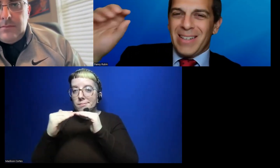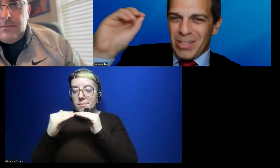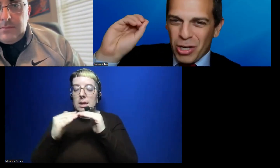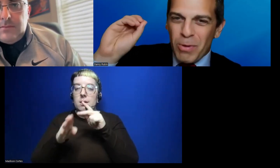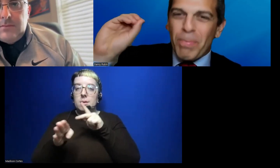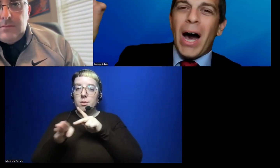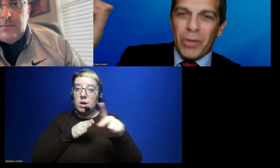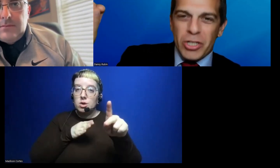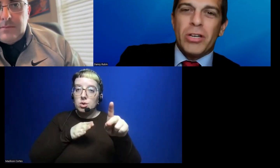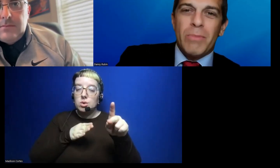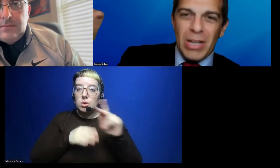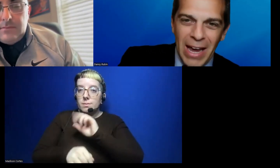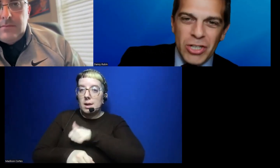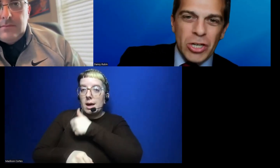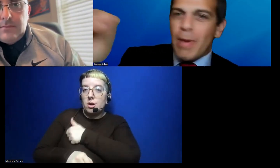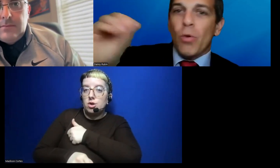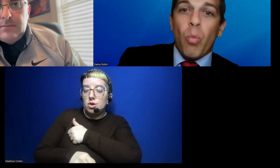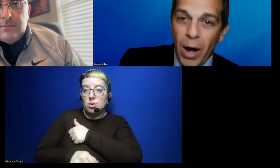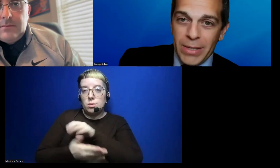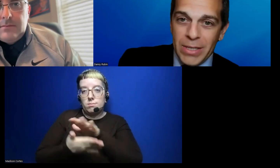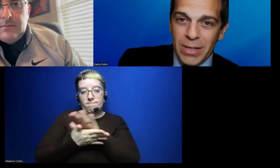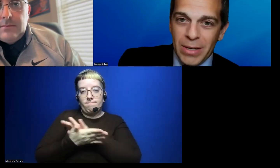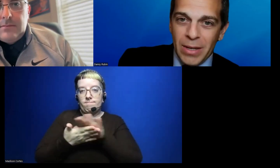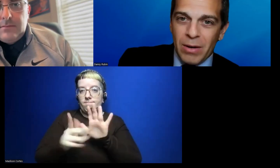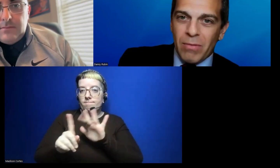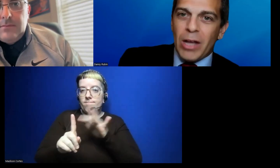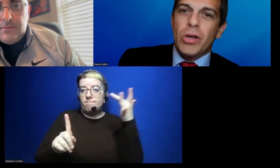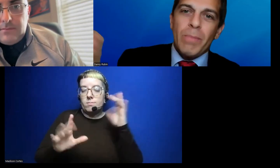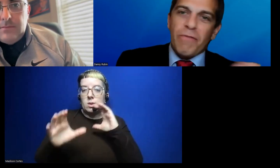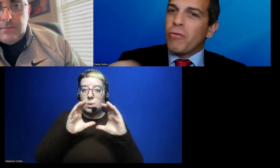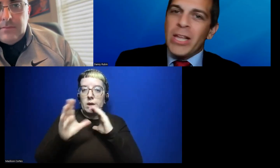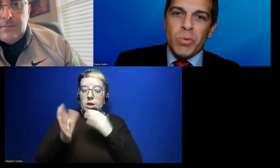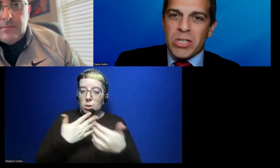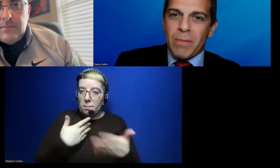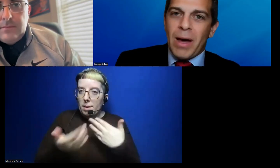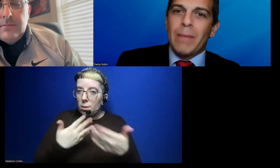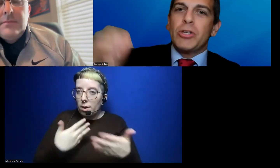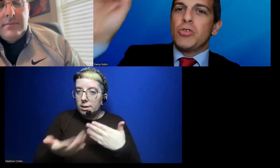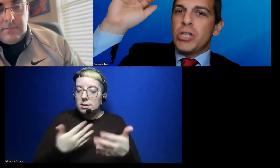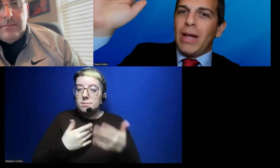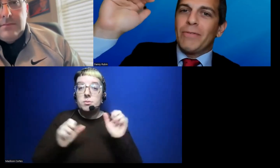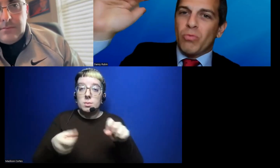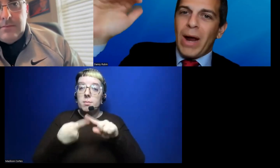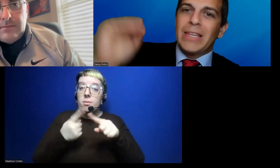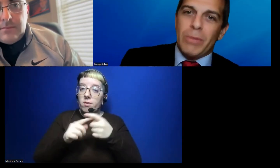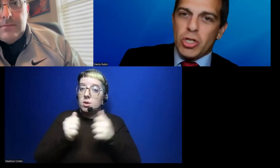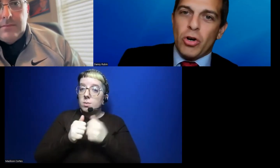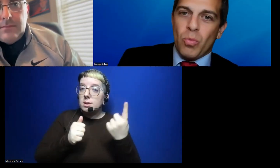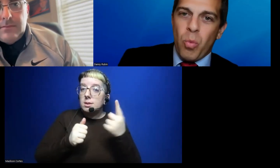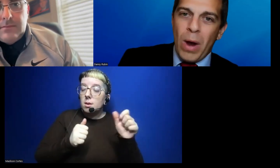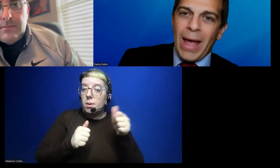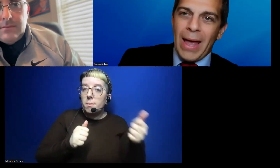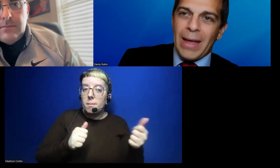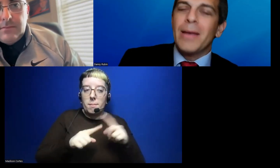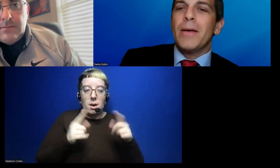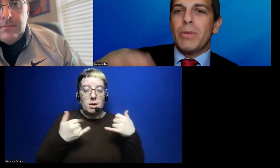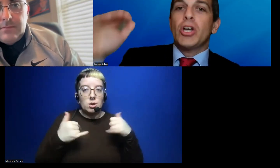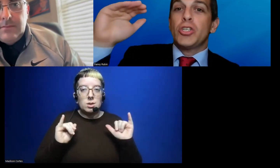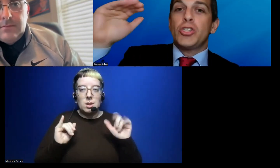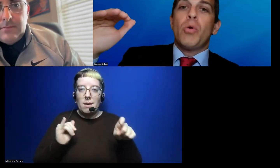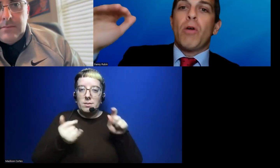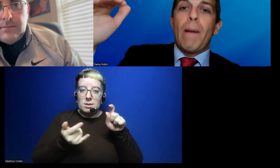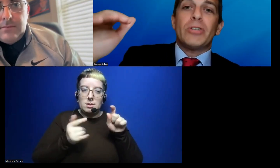level, polished communication no matter what. Right. You can be friends with somebody, but you still have to write them a certain